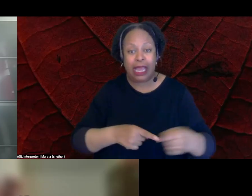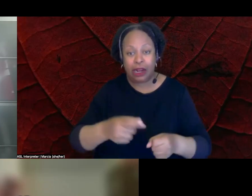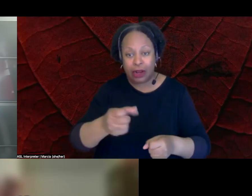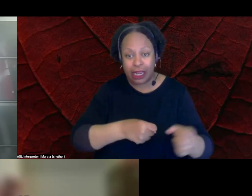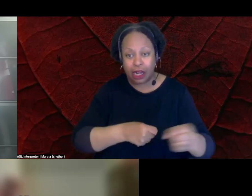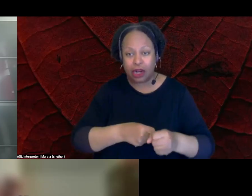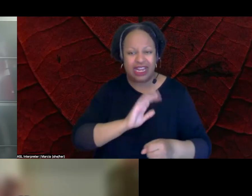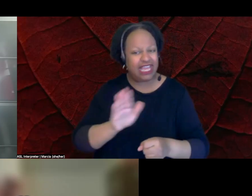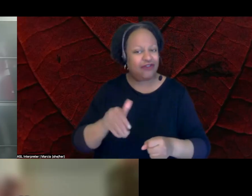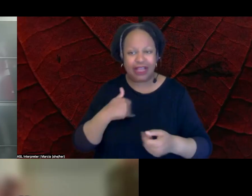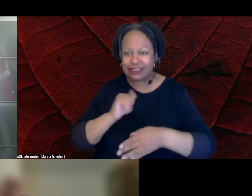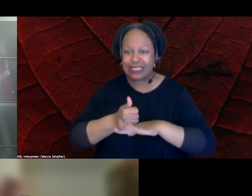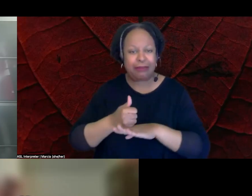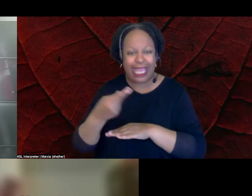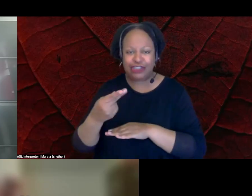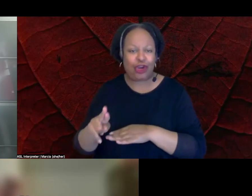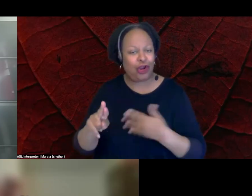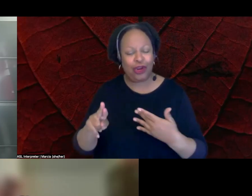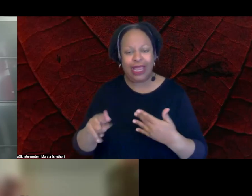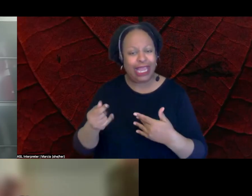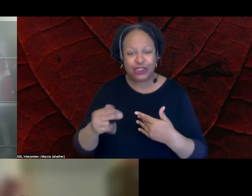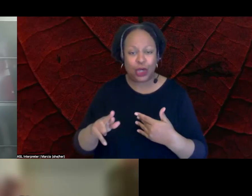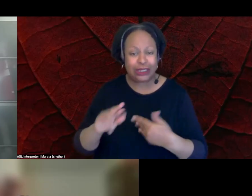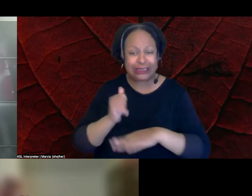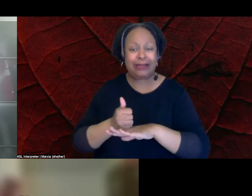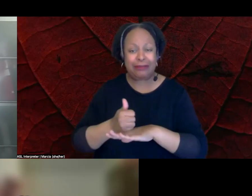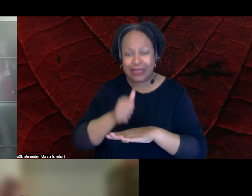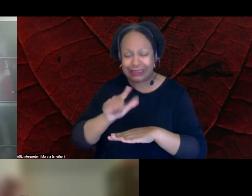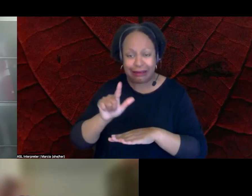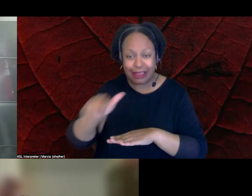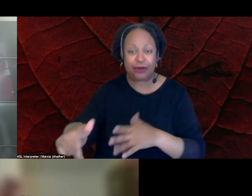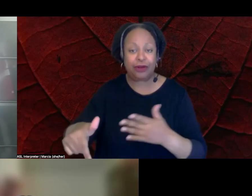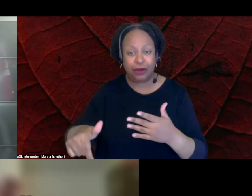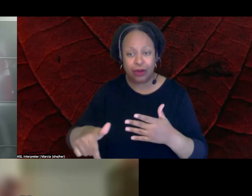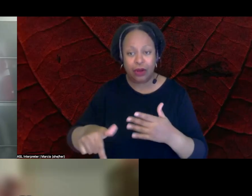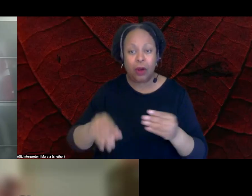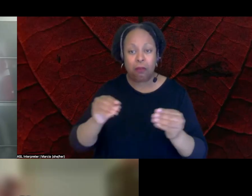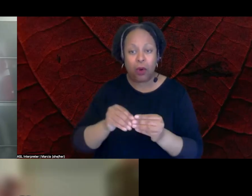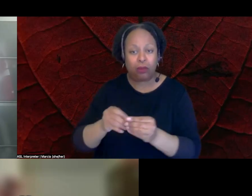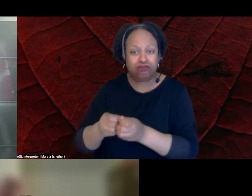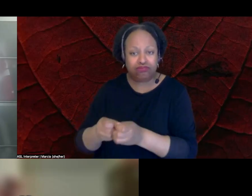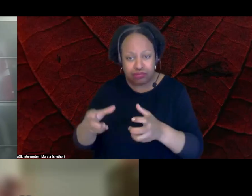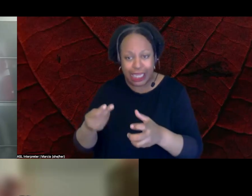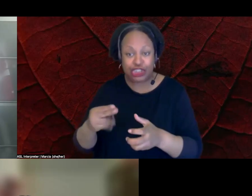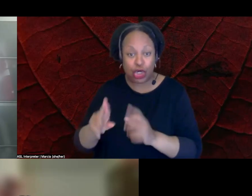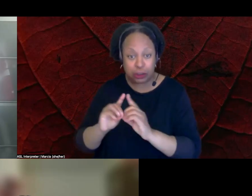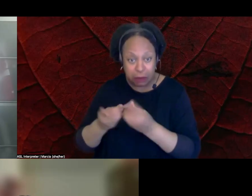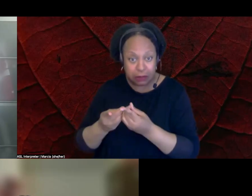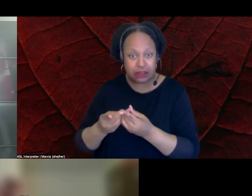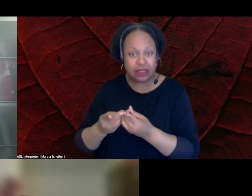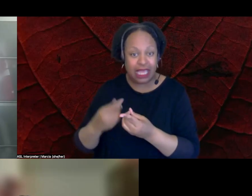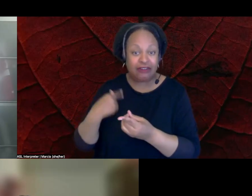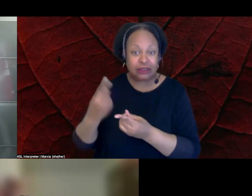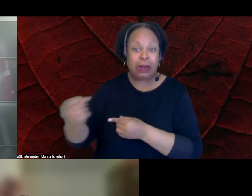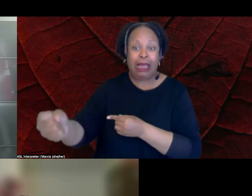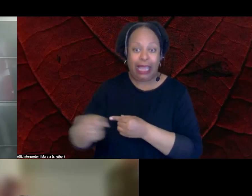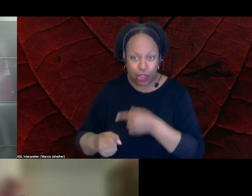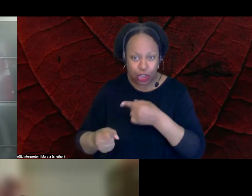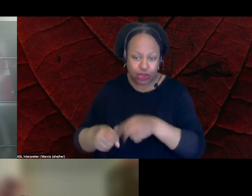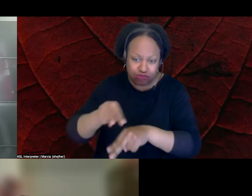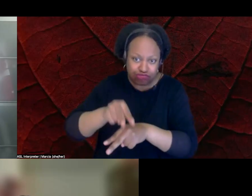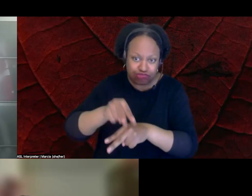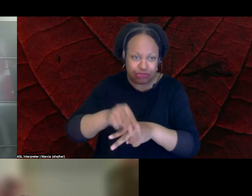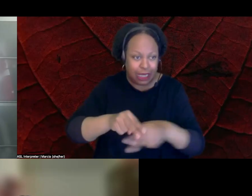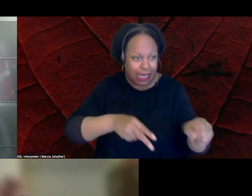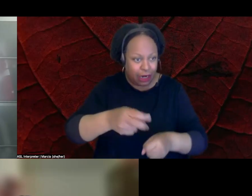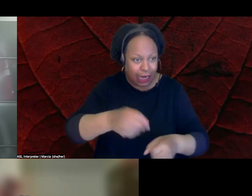up. I mean, that typically doesn't come until they build out more of a robust HR department and they have somebody hired to actually oversee the hiring